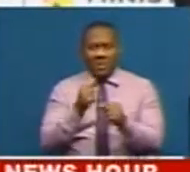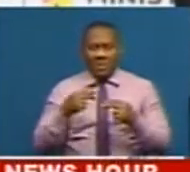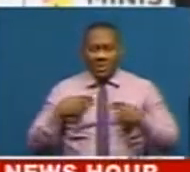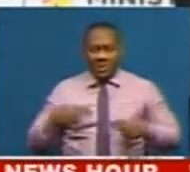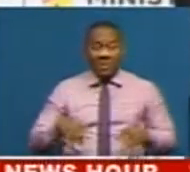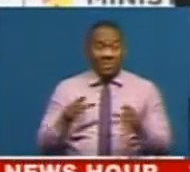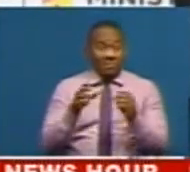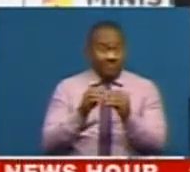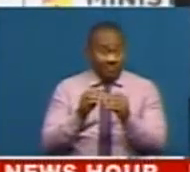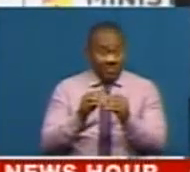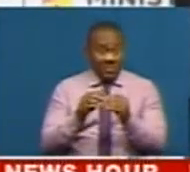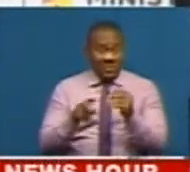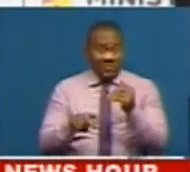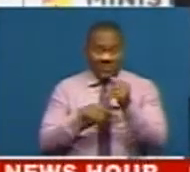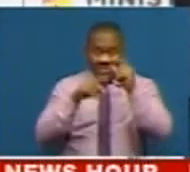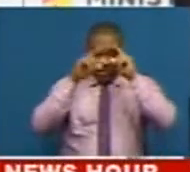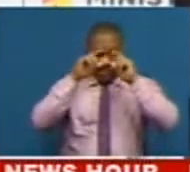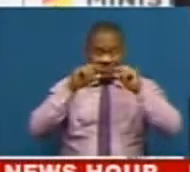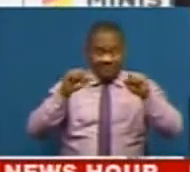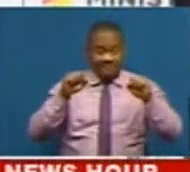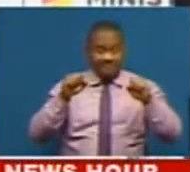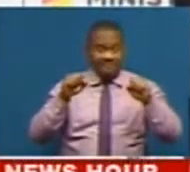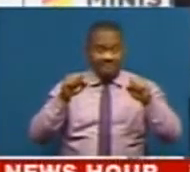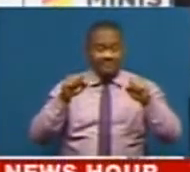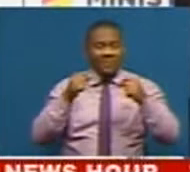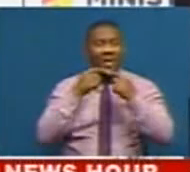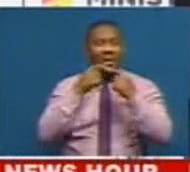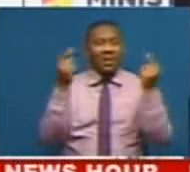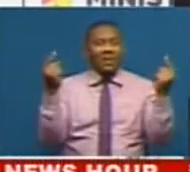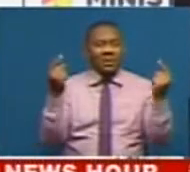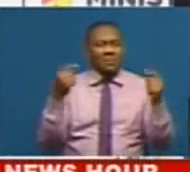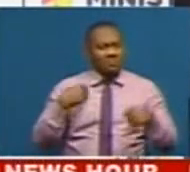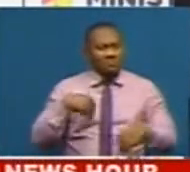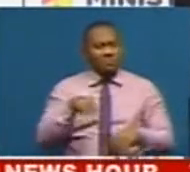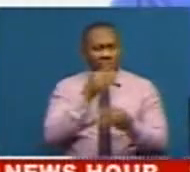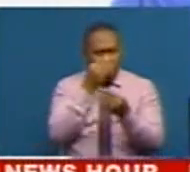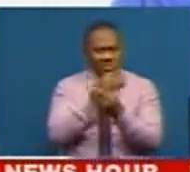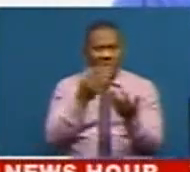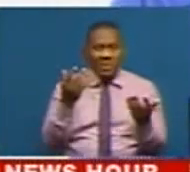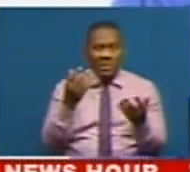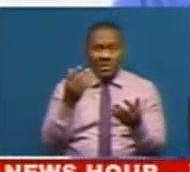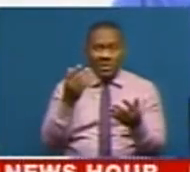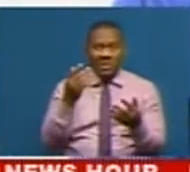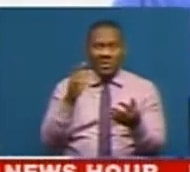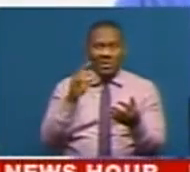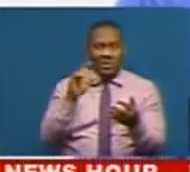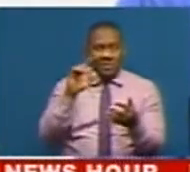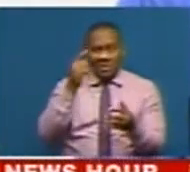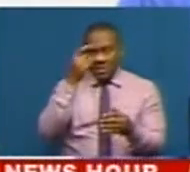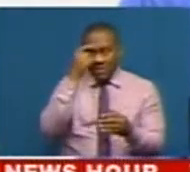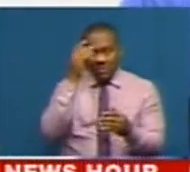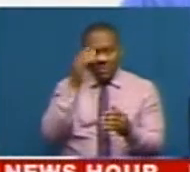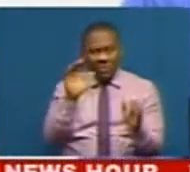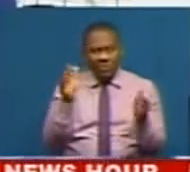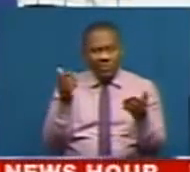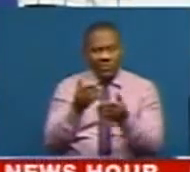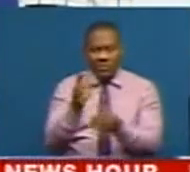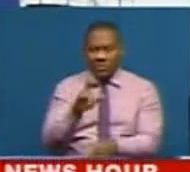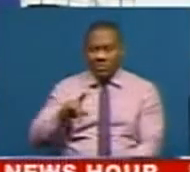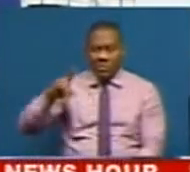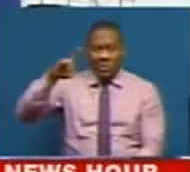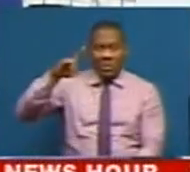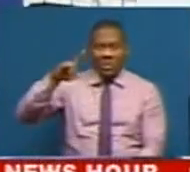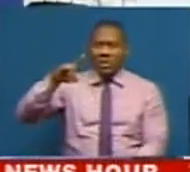the Vice President Dr. Mamadou Baoumia announced to members that government was planning to introduce the drone